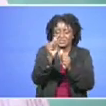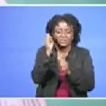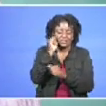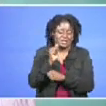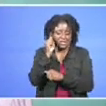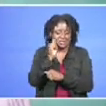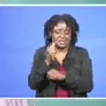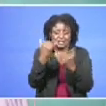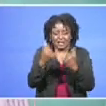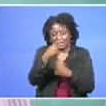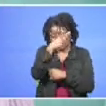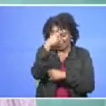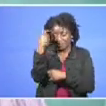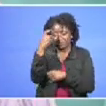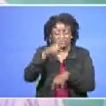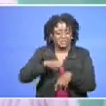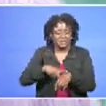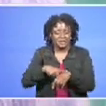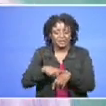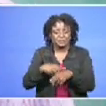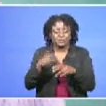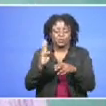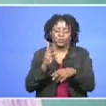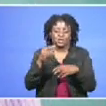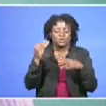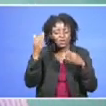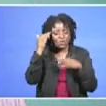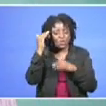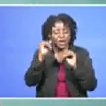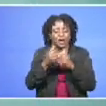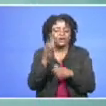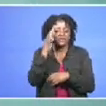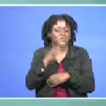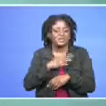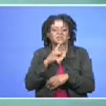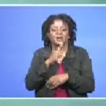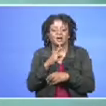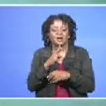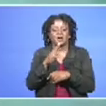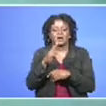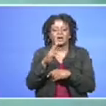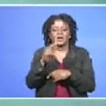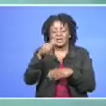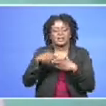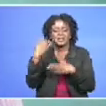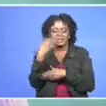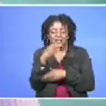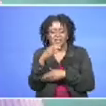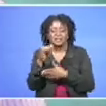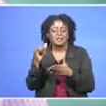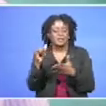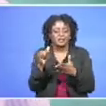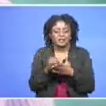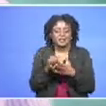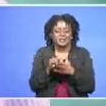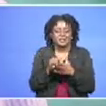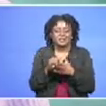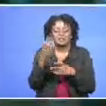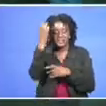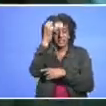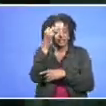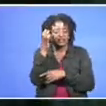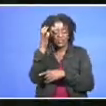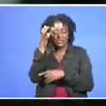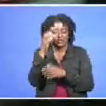us, and we know how females are when it comes to the heat, and so that's a